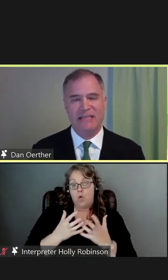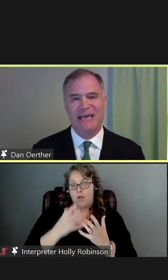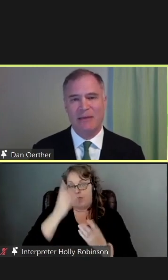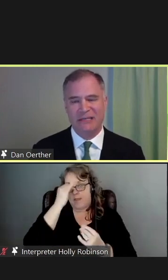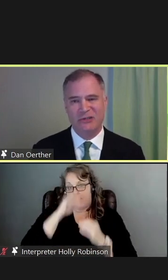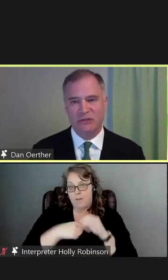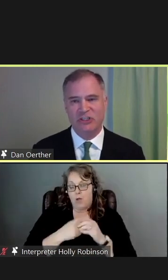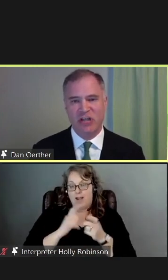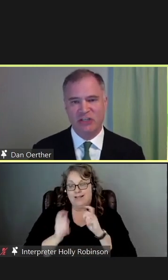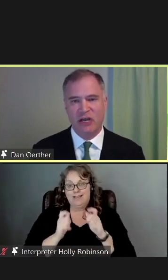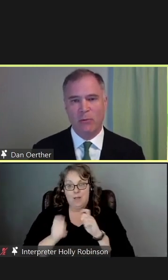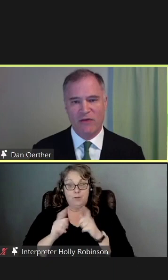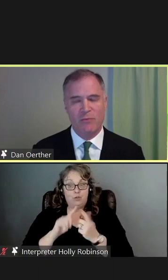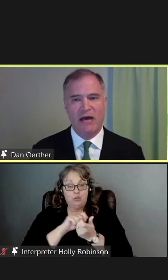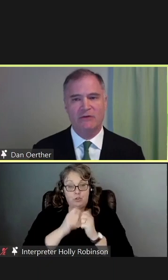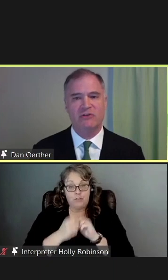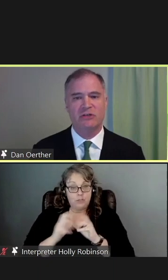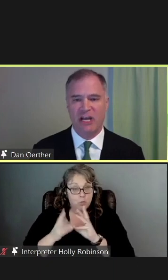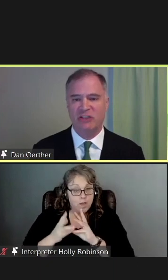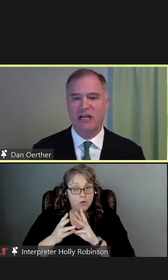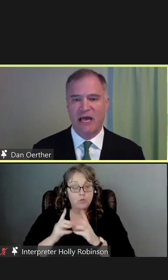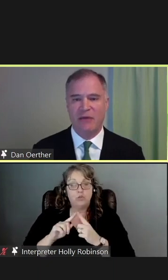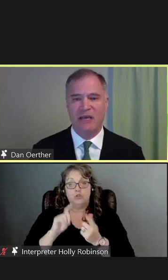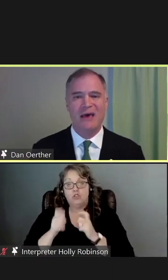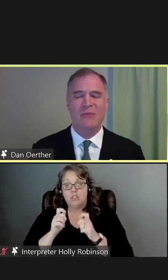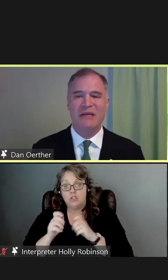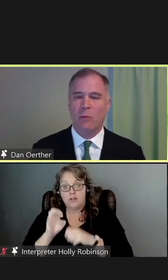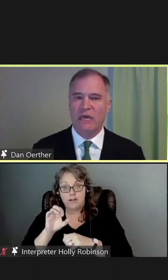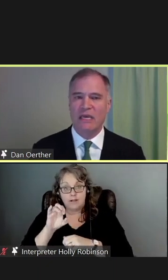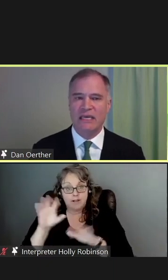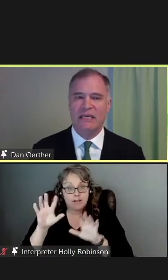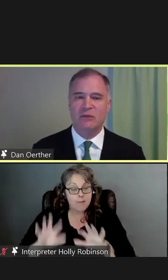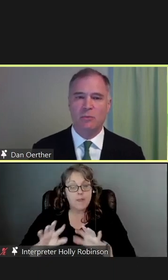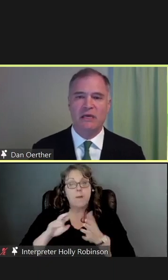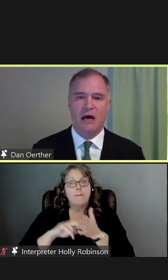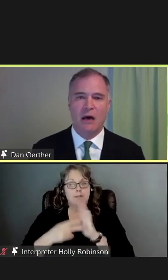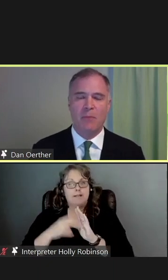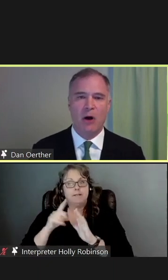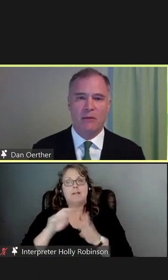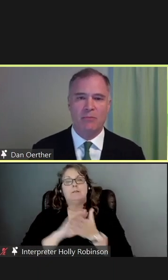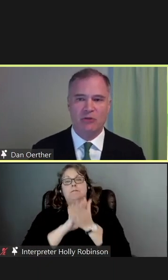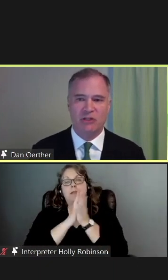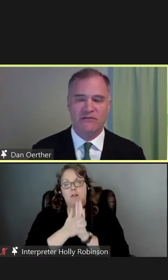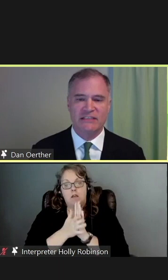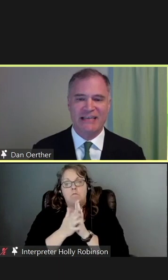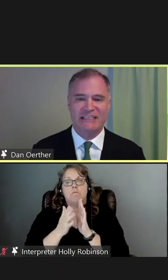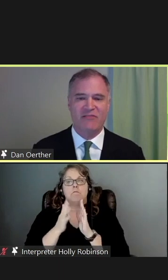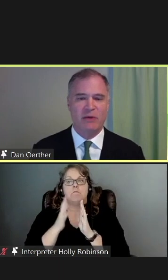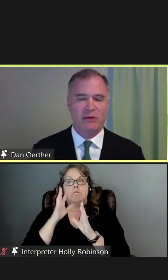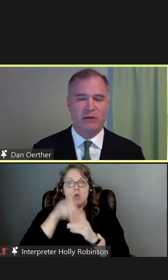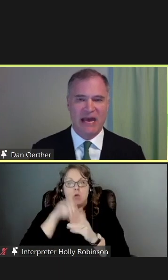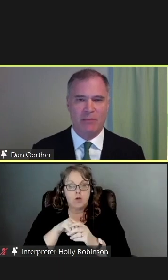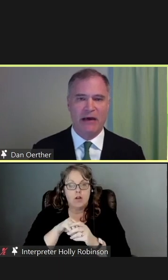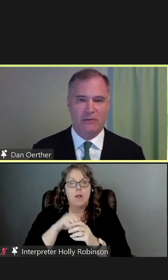about adapting to a changing weather patterns, to a changing climate, means that we need to become part and parcel of this idea of